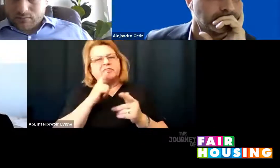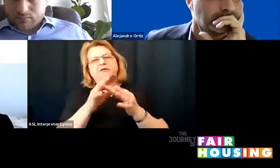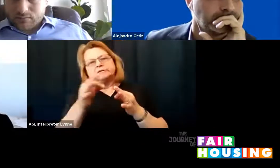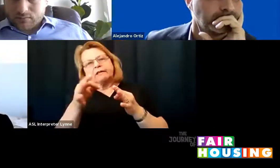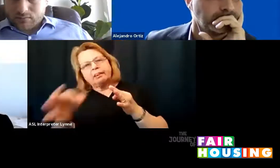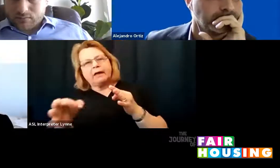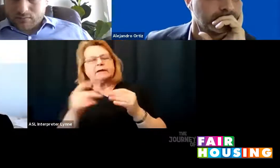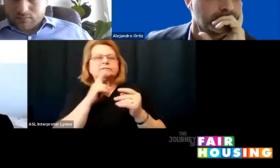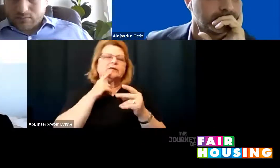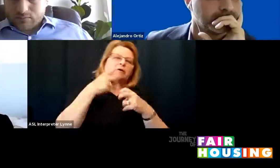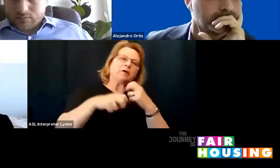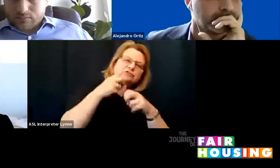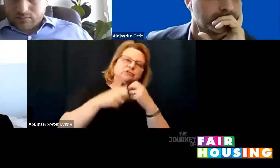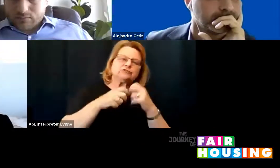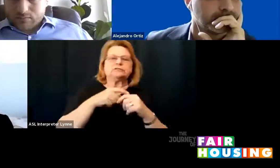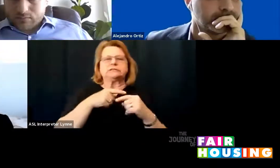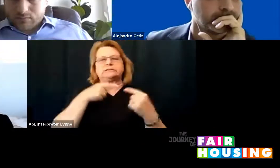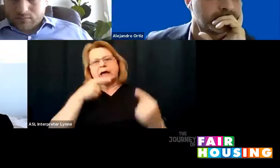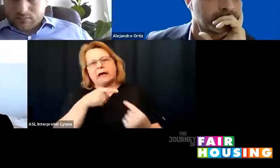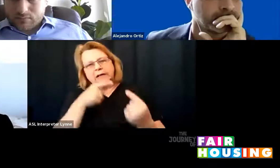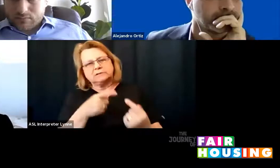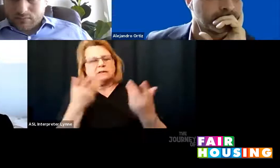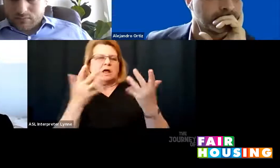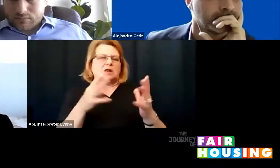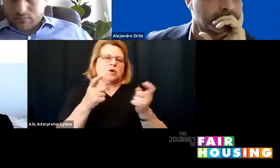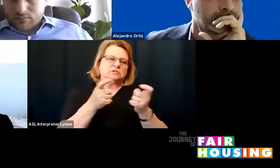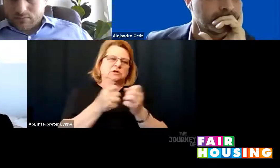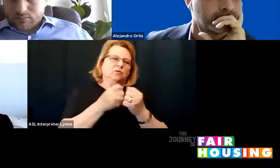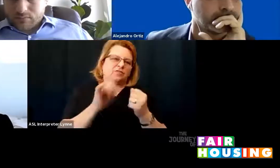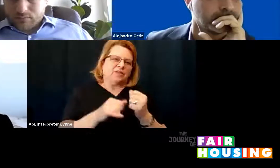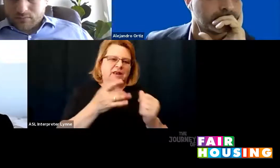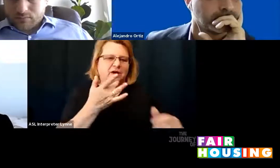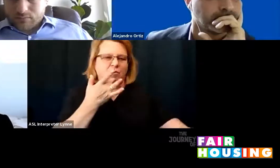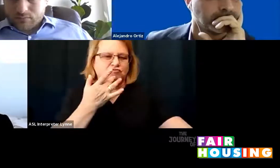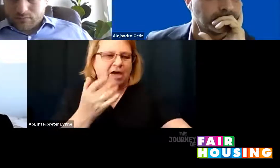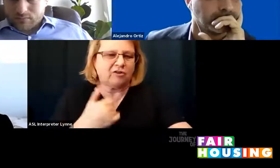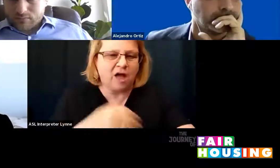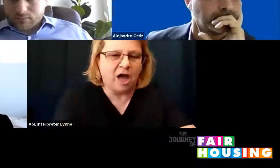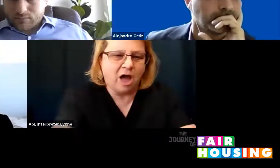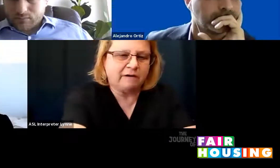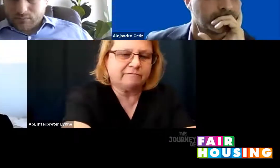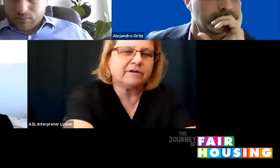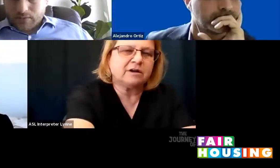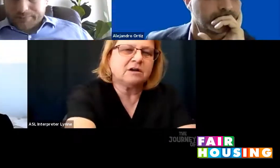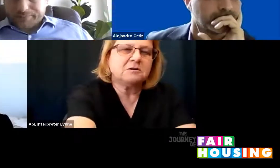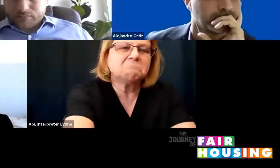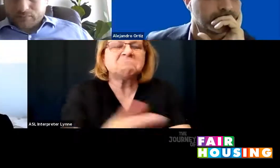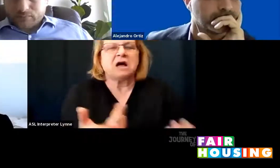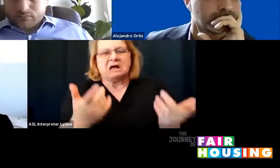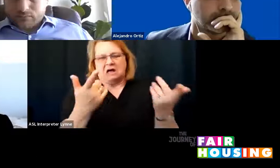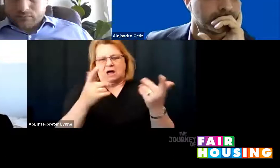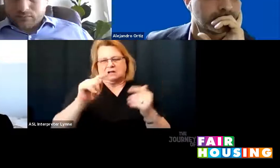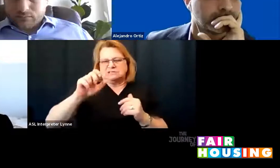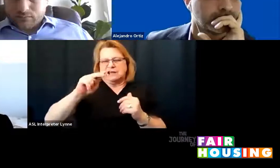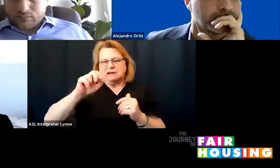and, you know, it's just a hassle and I just don't want to deal with that. I'd rather just have a tenant who just pays me directly. And so